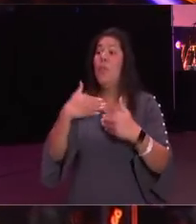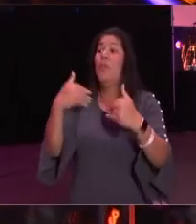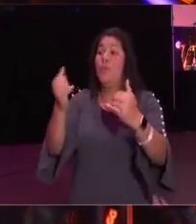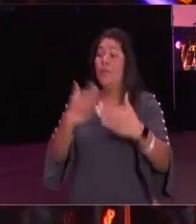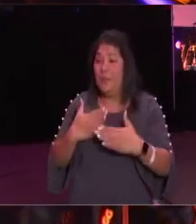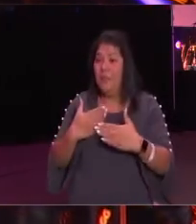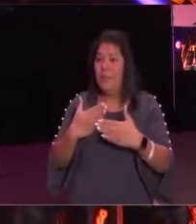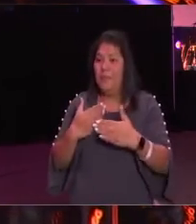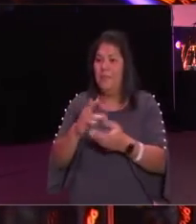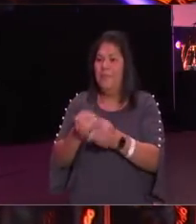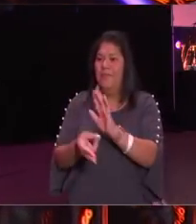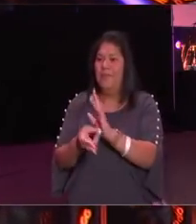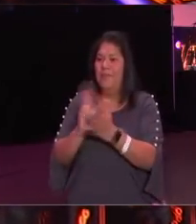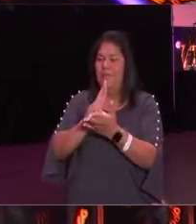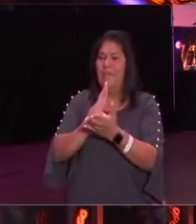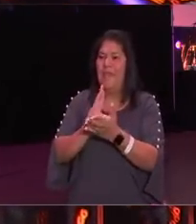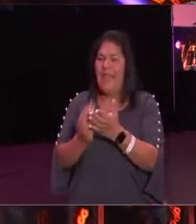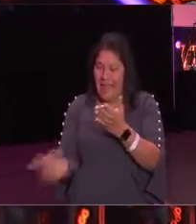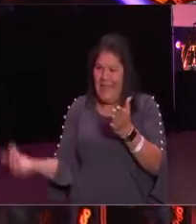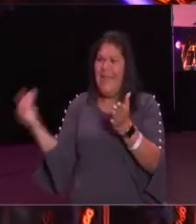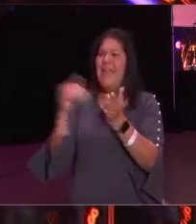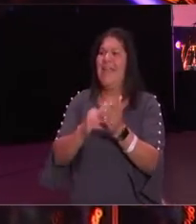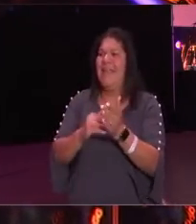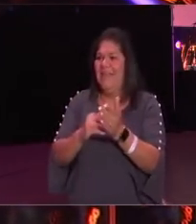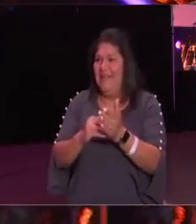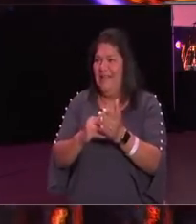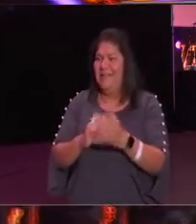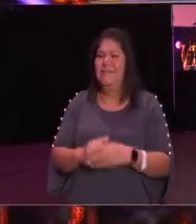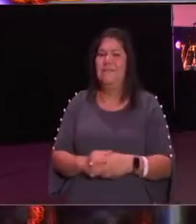break, reset, and let's go again.